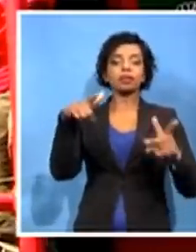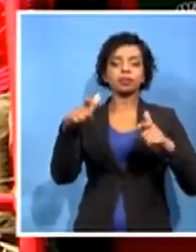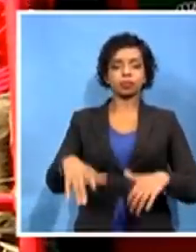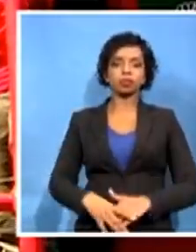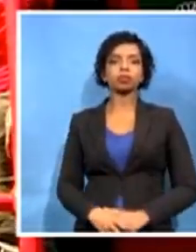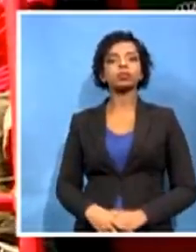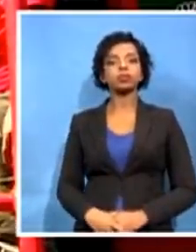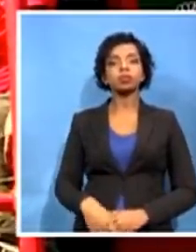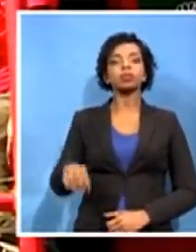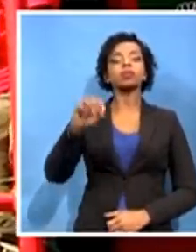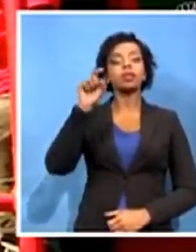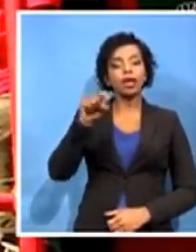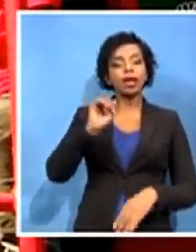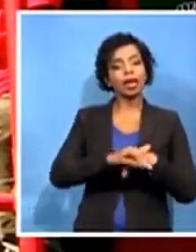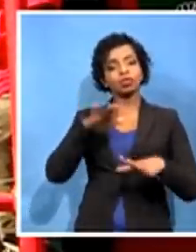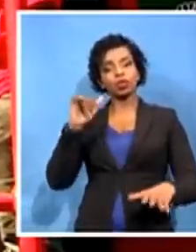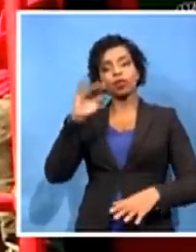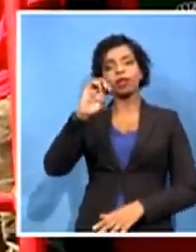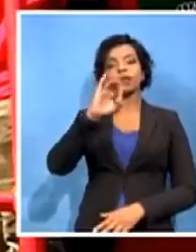off! Amanda!